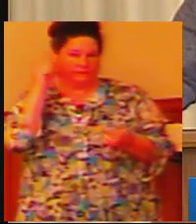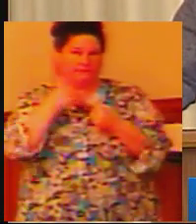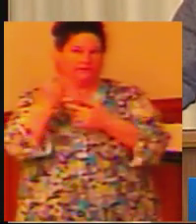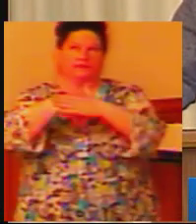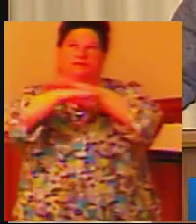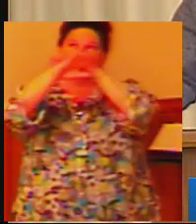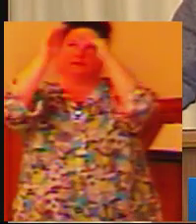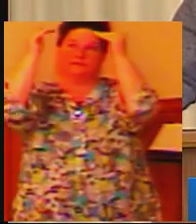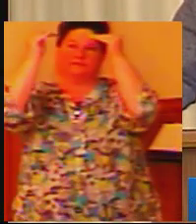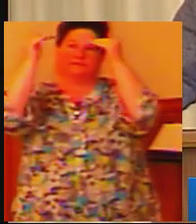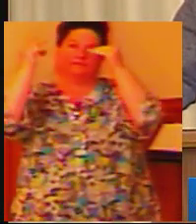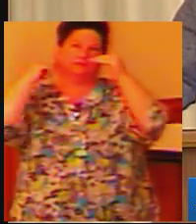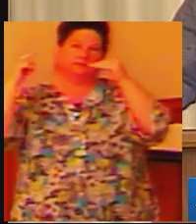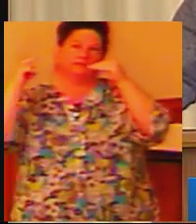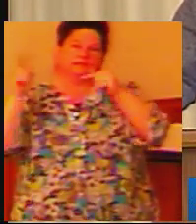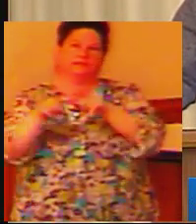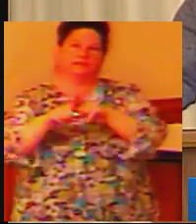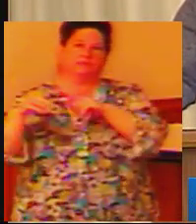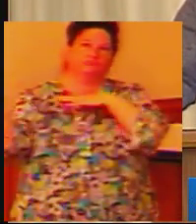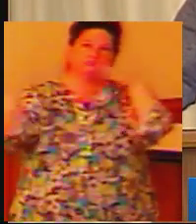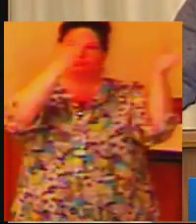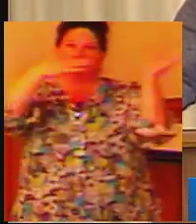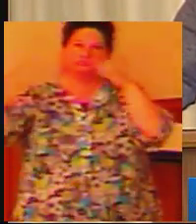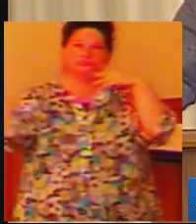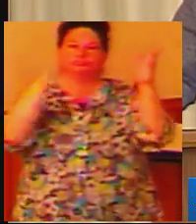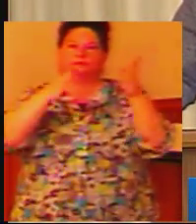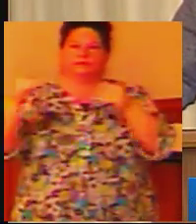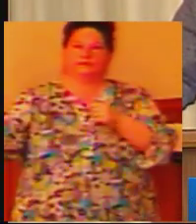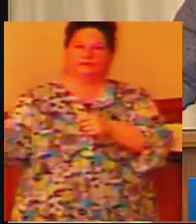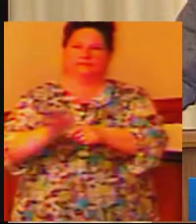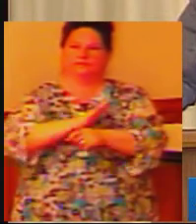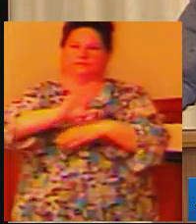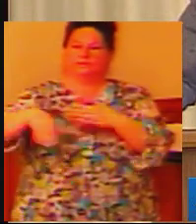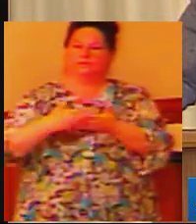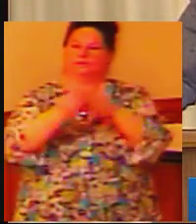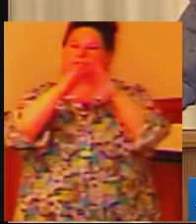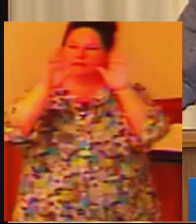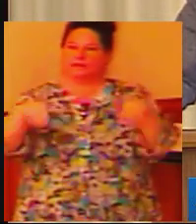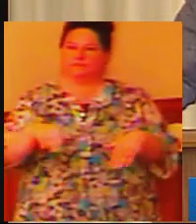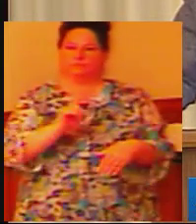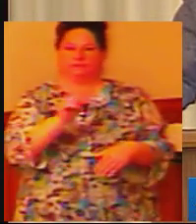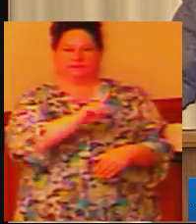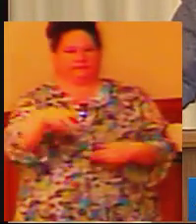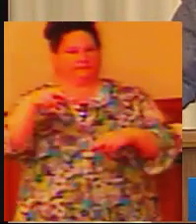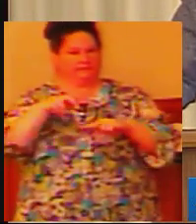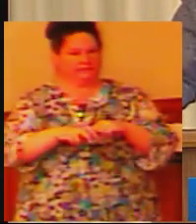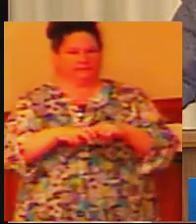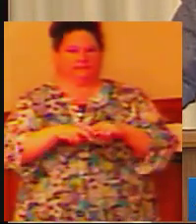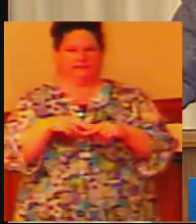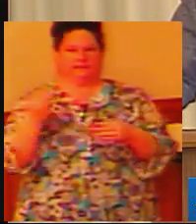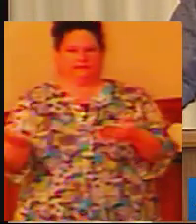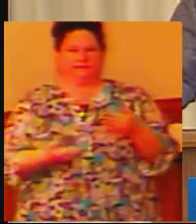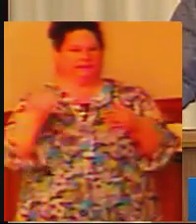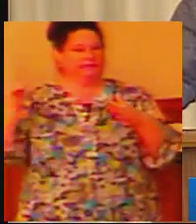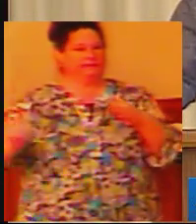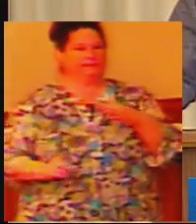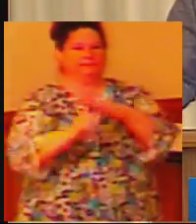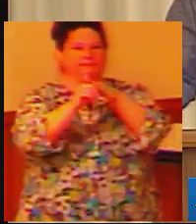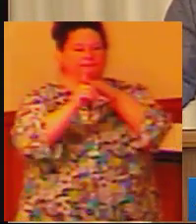heaven as of a rushing mighty wind, and it filled all the house where they were sitting. And there appeared unto